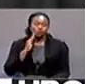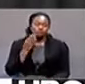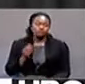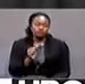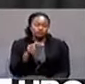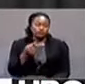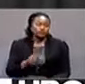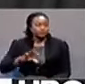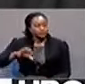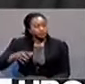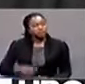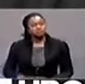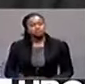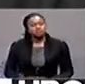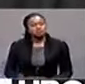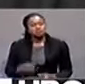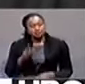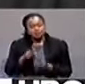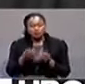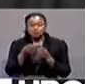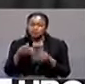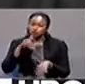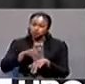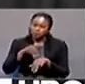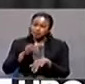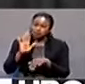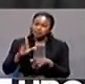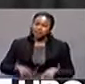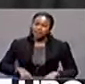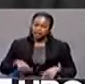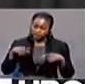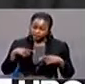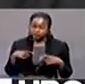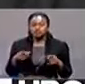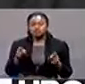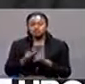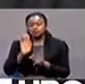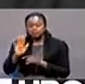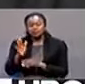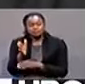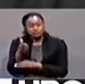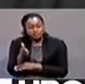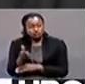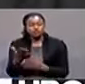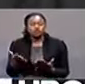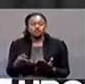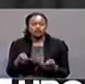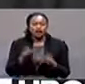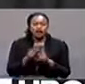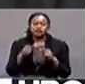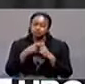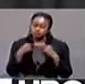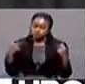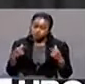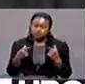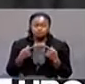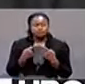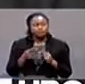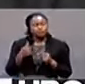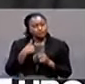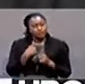Many have talked about his life and his ministry as a priest, but I want to talk